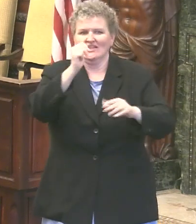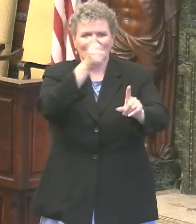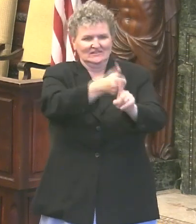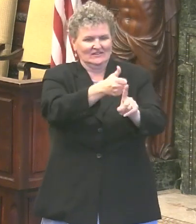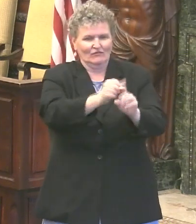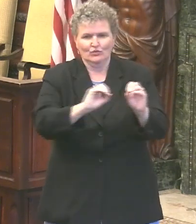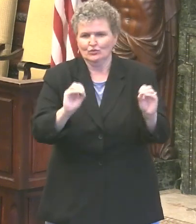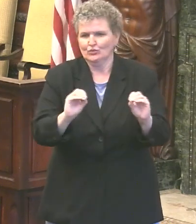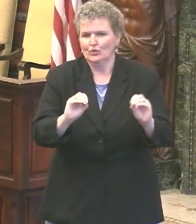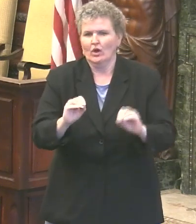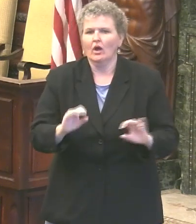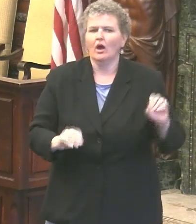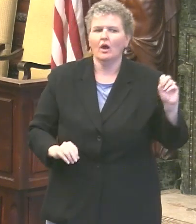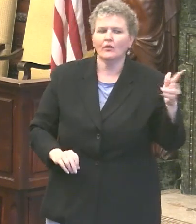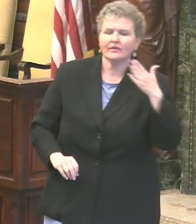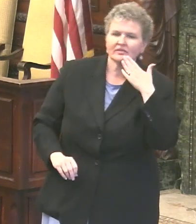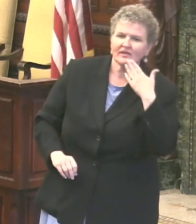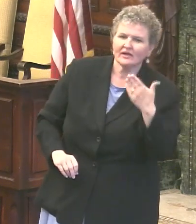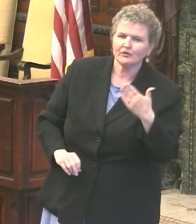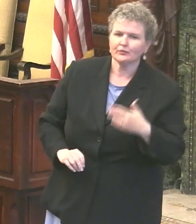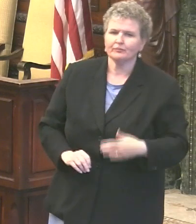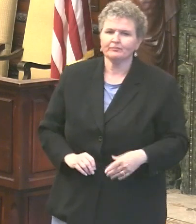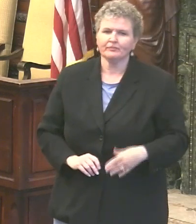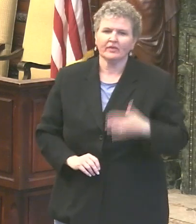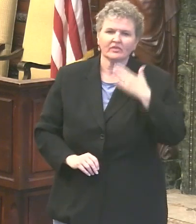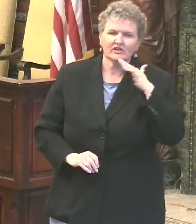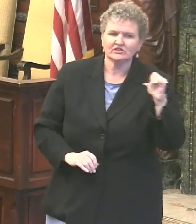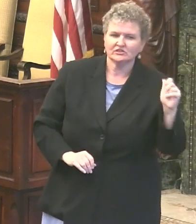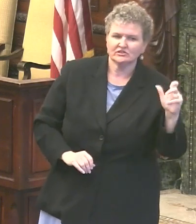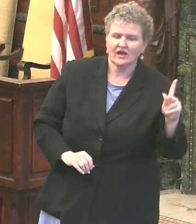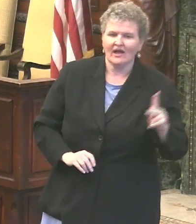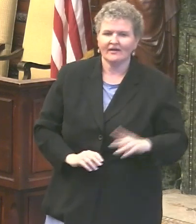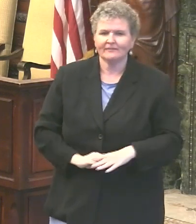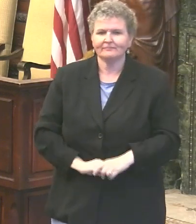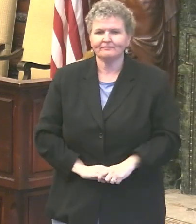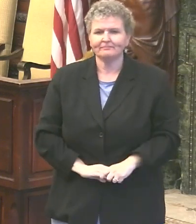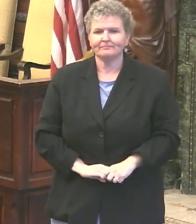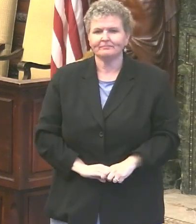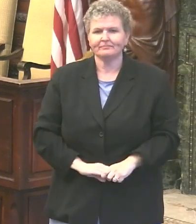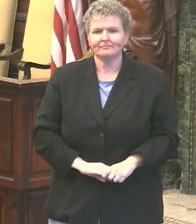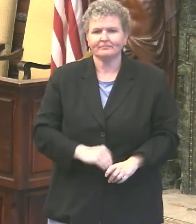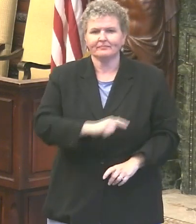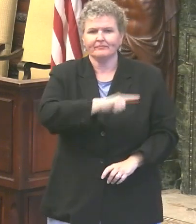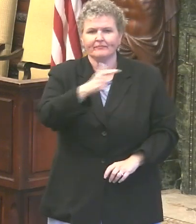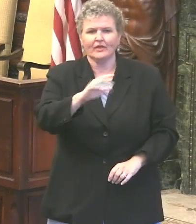Thank you. Thank you, Jack. Let's go to Chad Perdelli of 6ABC.